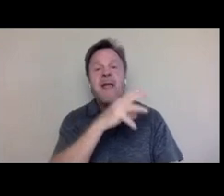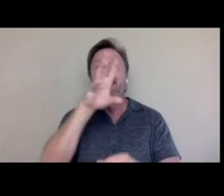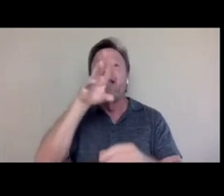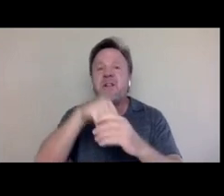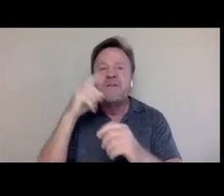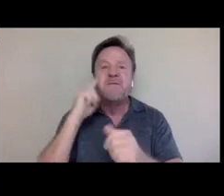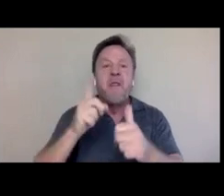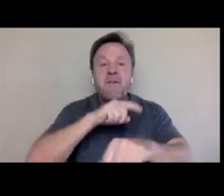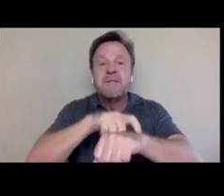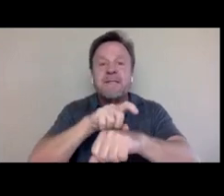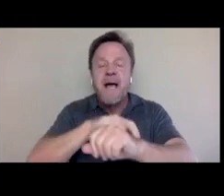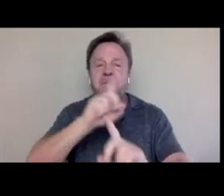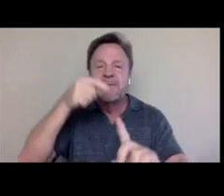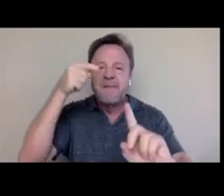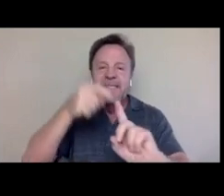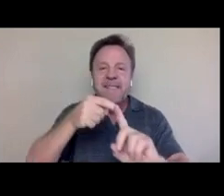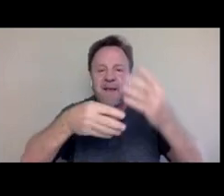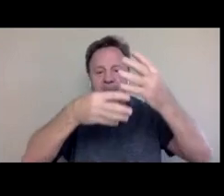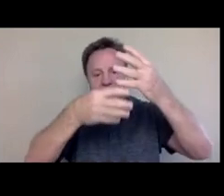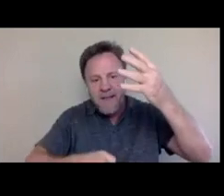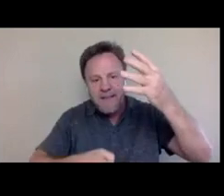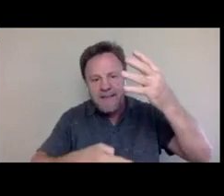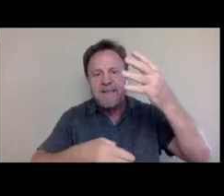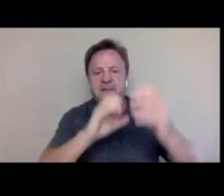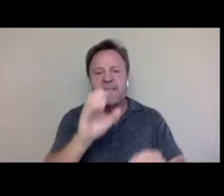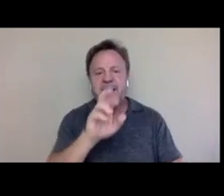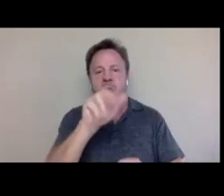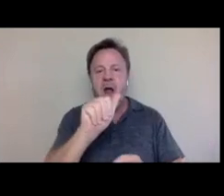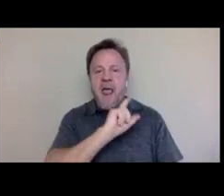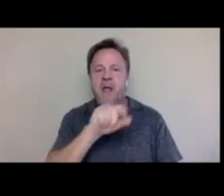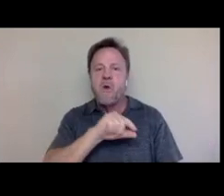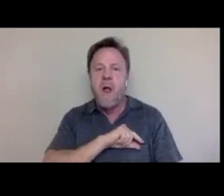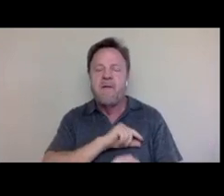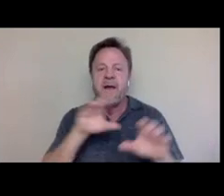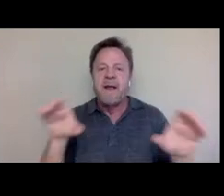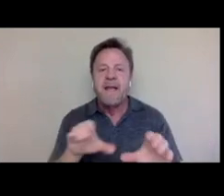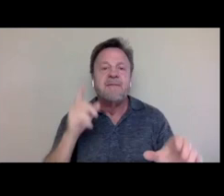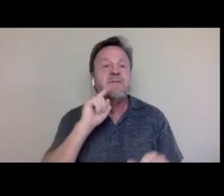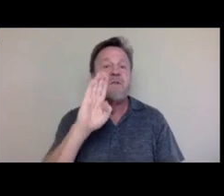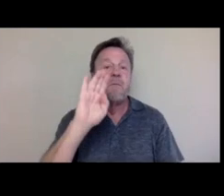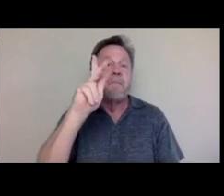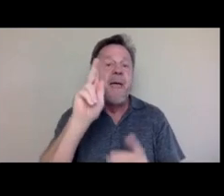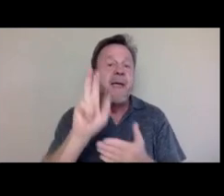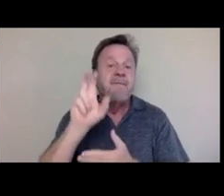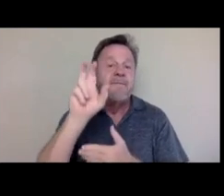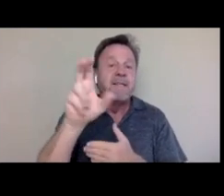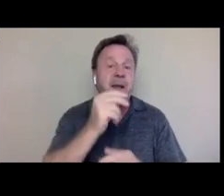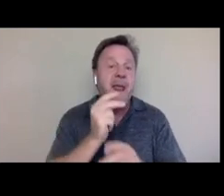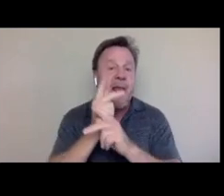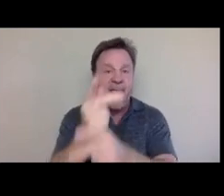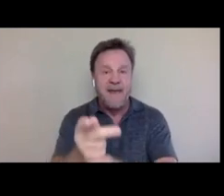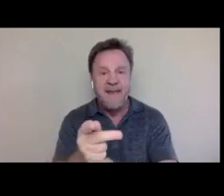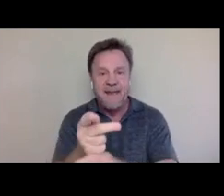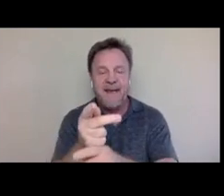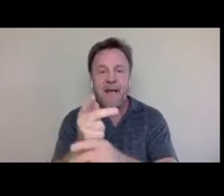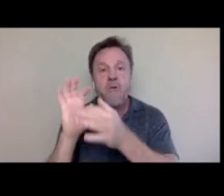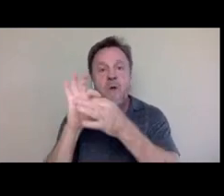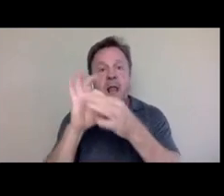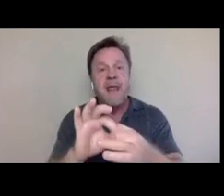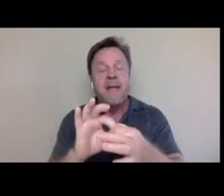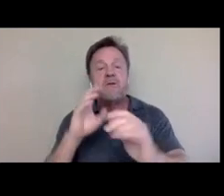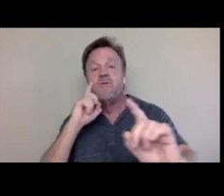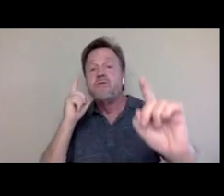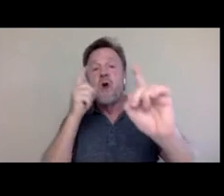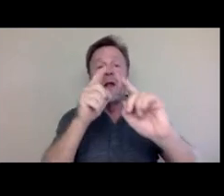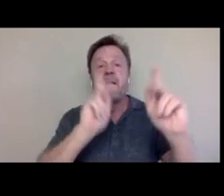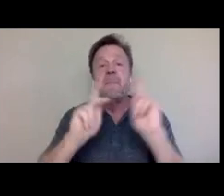first time specific list of CRA qualifying activities for bank investment and lending related to targeting of